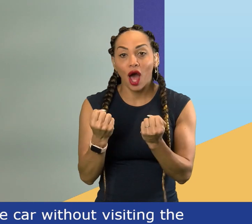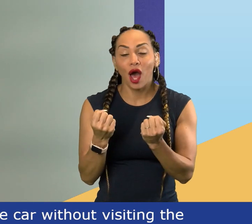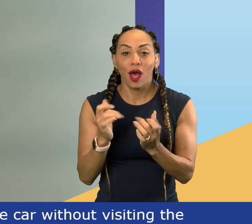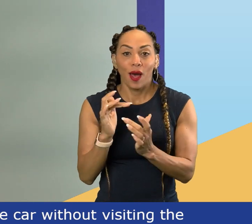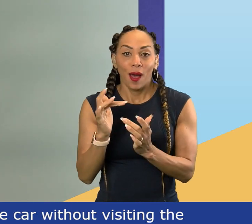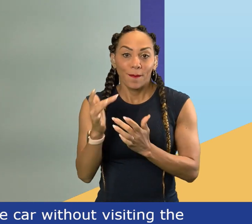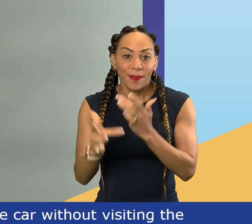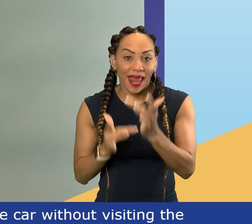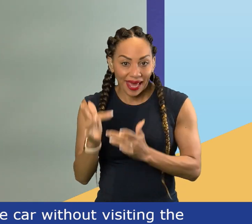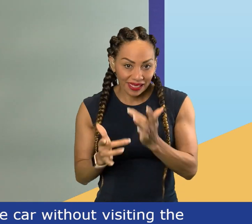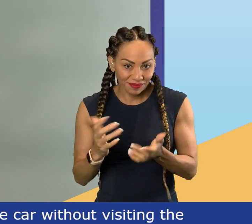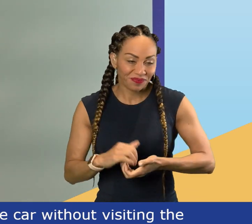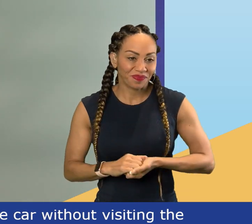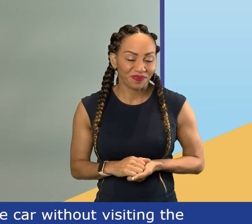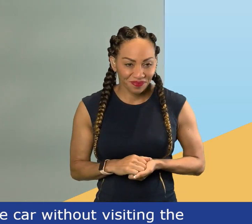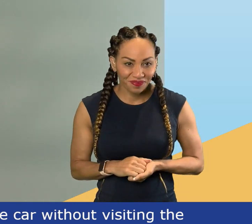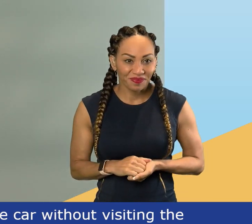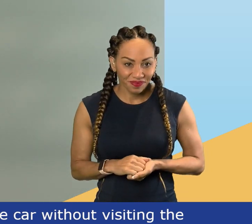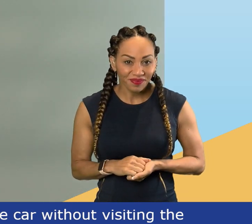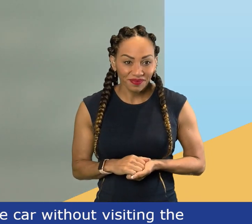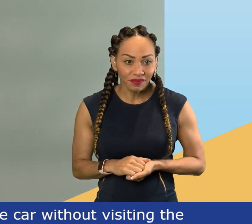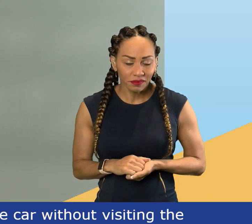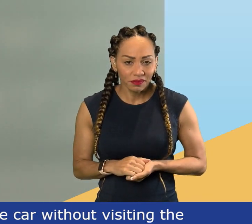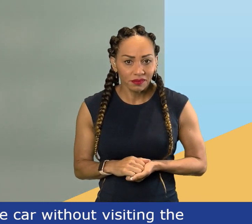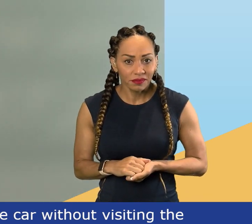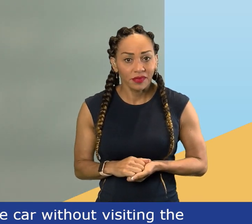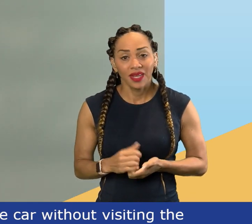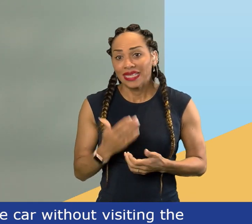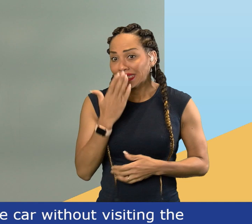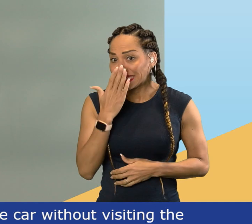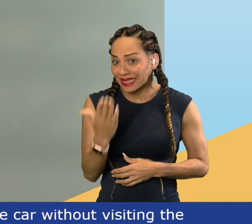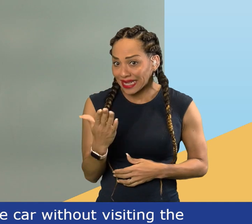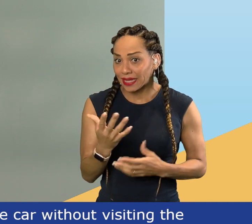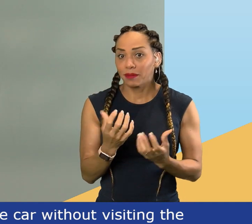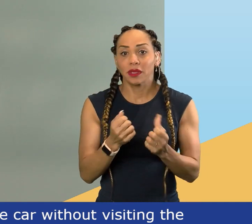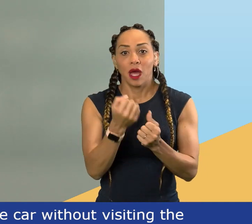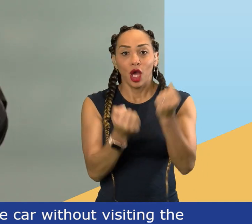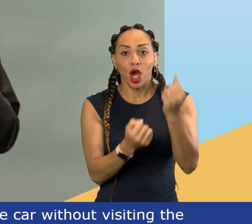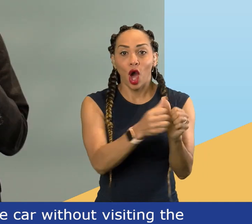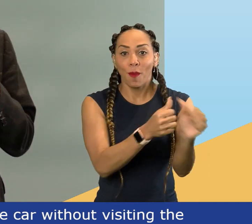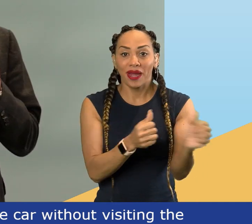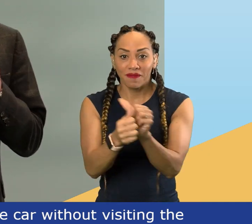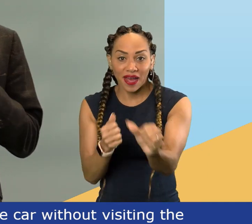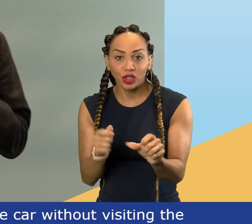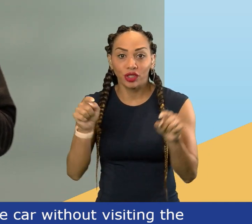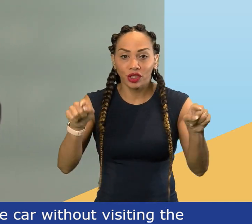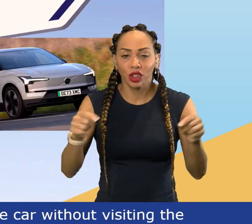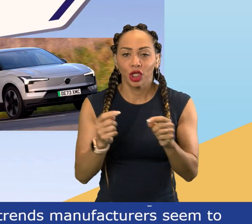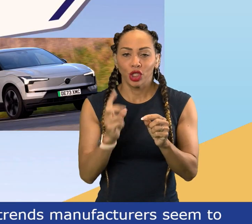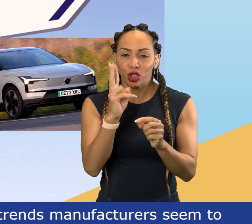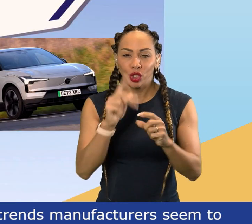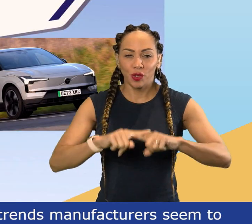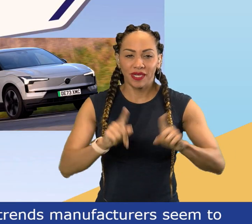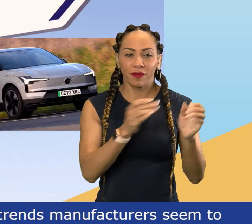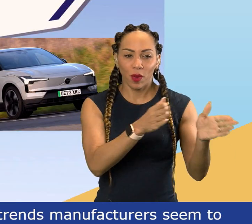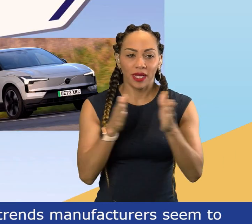What's changing, or the trends that we're seeing, is manufacturers seem to be going two directions with this. So on the one hand, you've got brands like Citroën, for example, who are saying, well, because